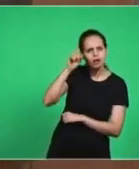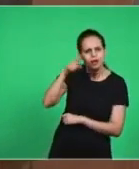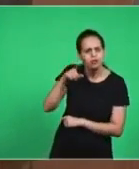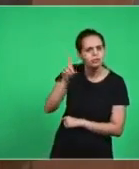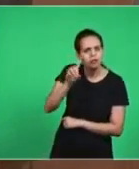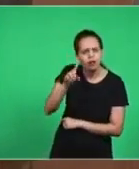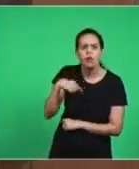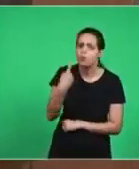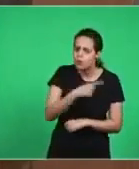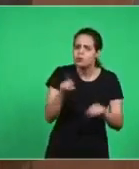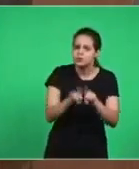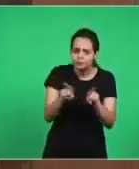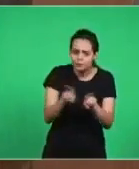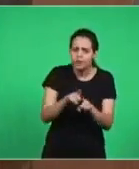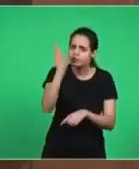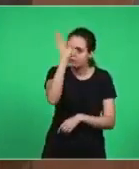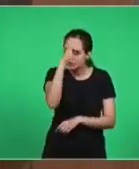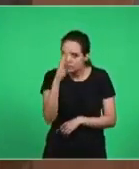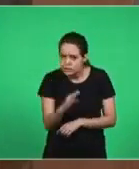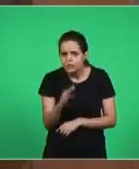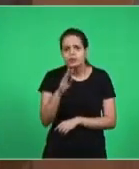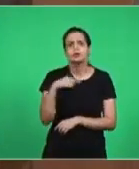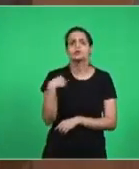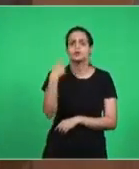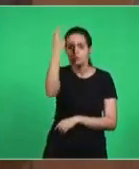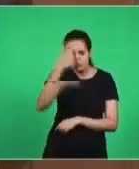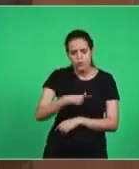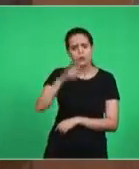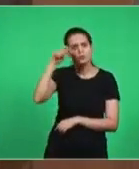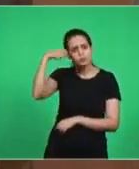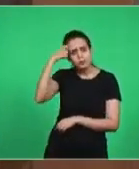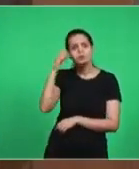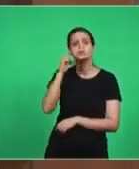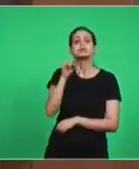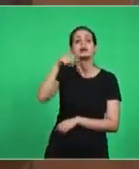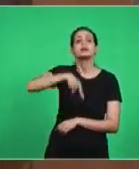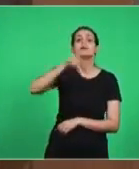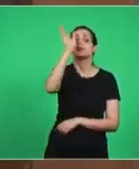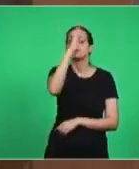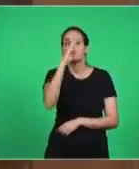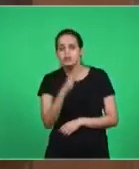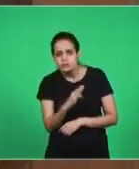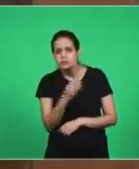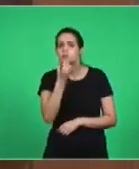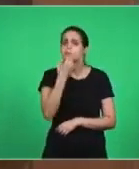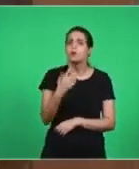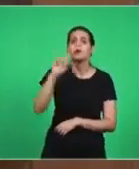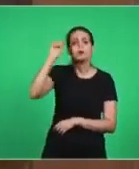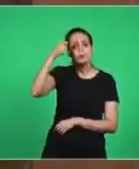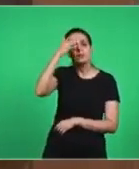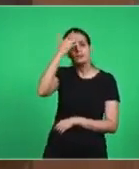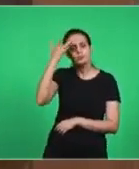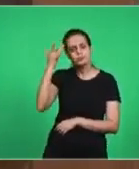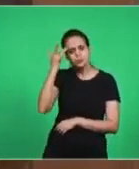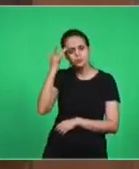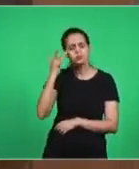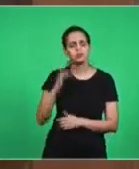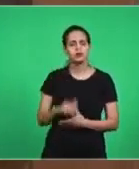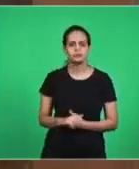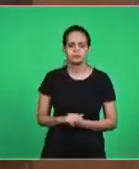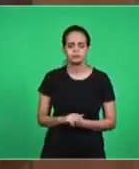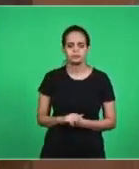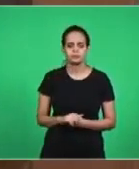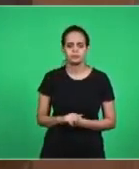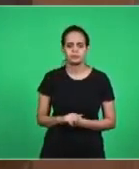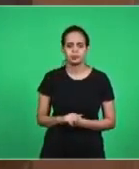of people from African descent in Brazil. We have descendants of the Africans. If there is a good thing in Brazil, it's